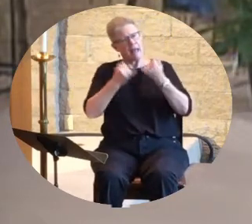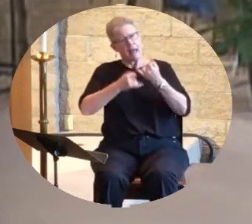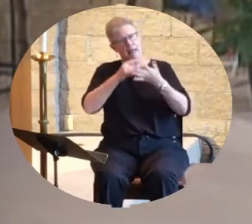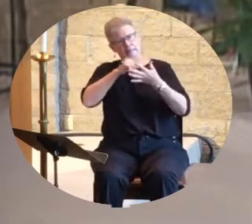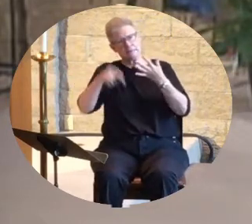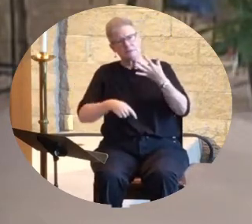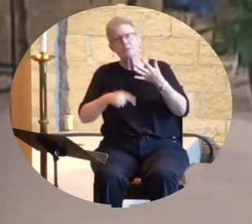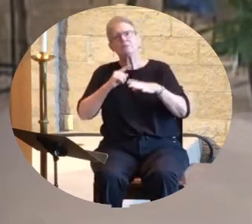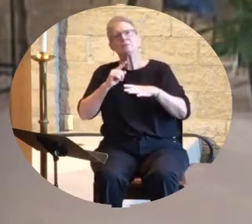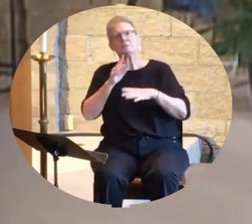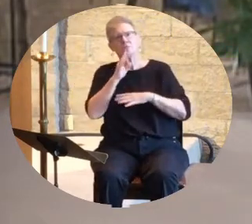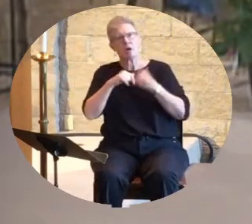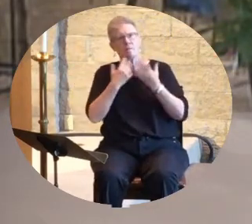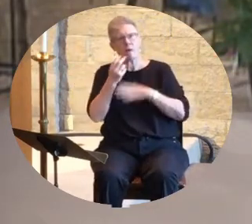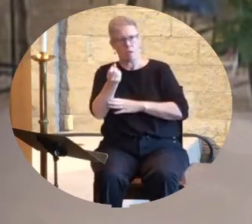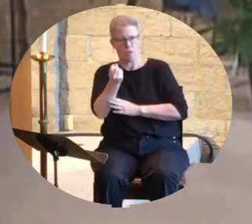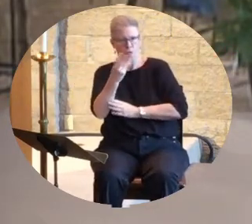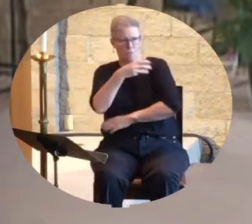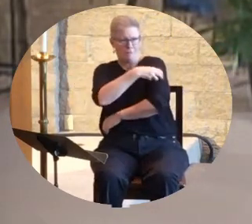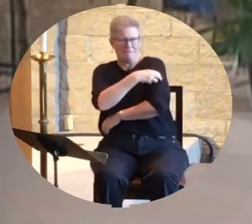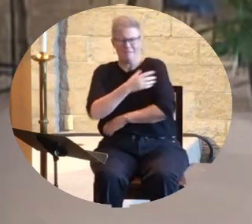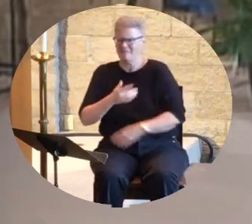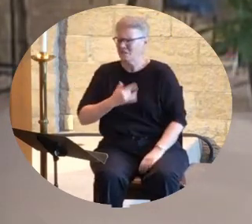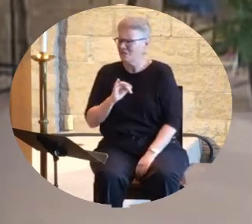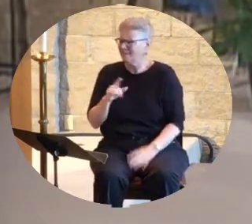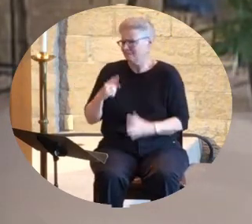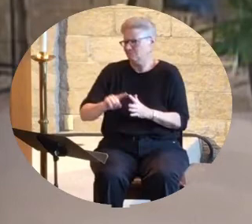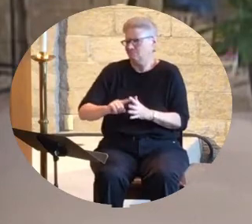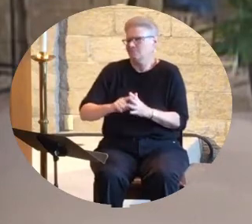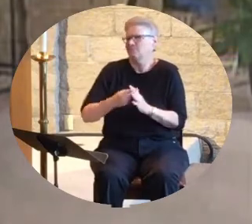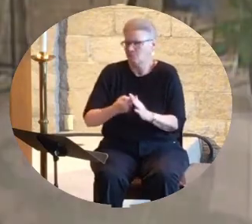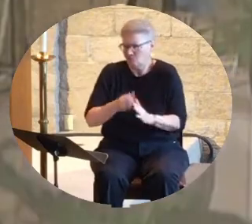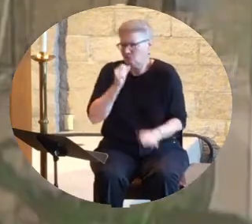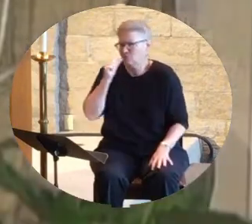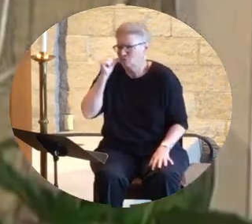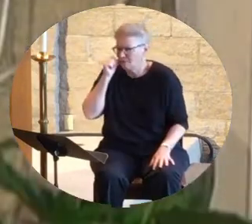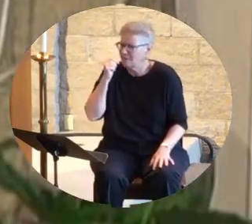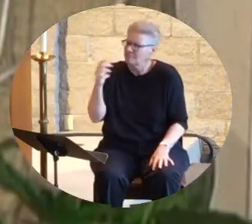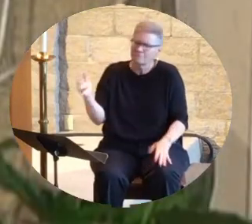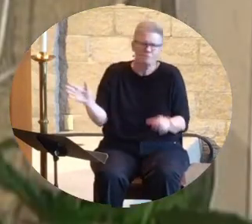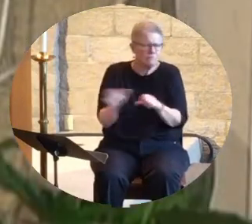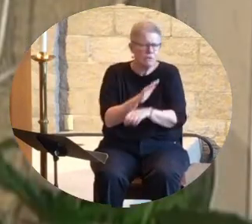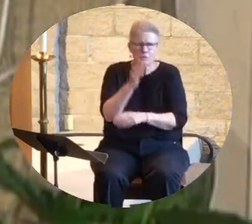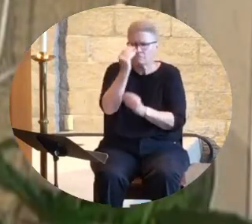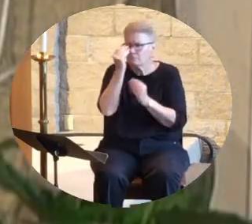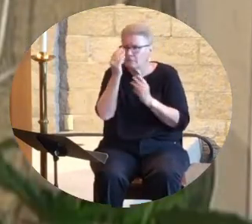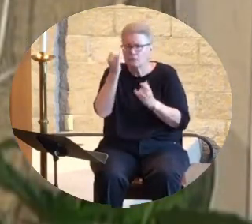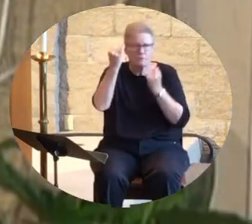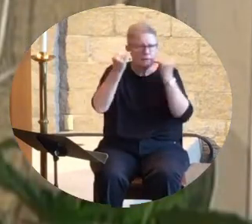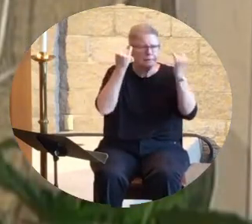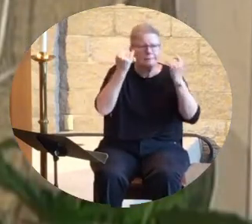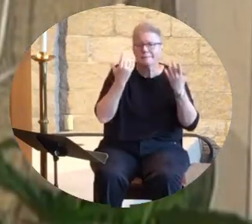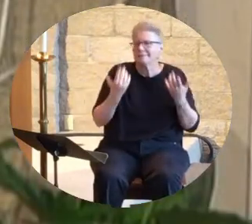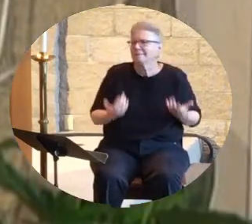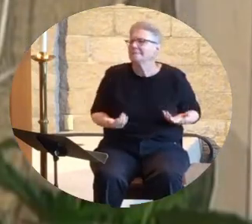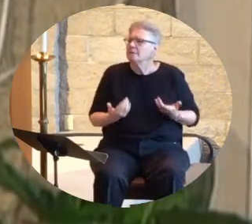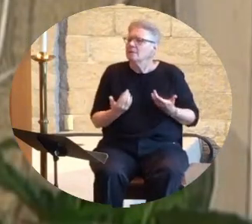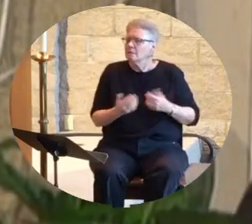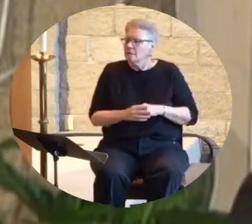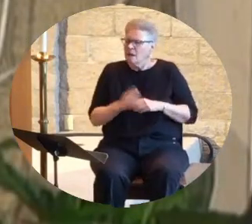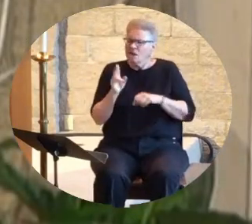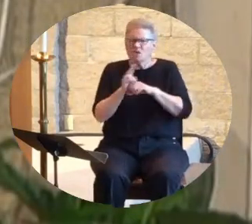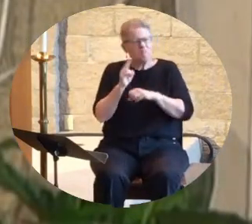powers. And it just seems like we started it yesterday. It's so packed full of information and ideas and practical uses of the 12 powers